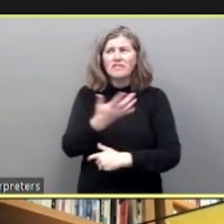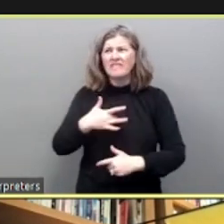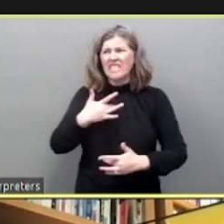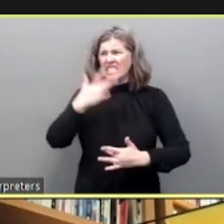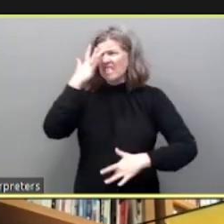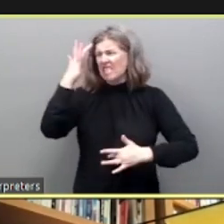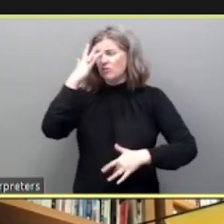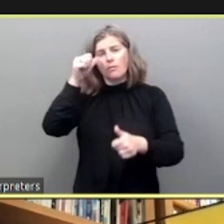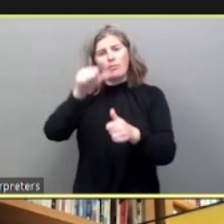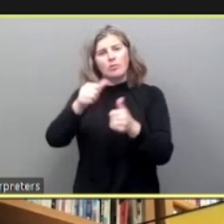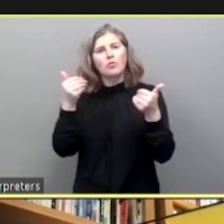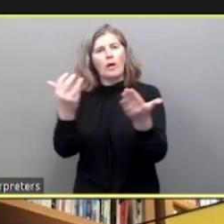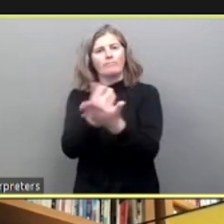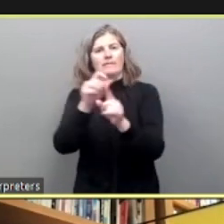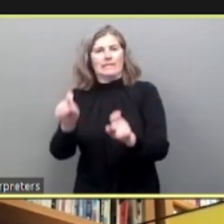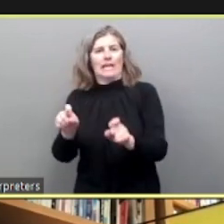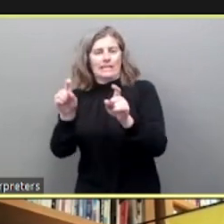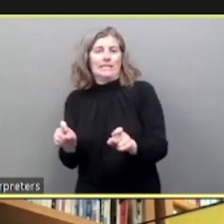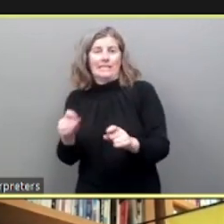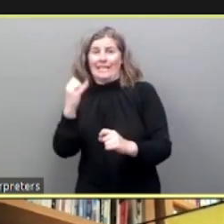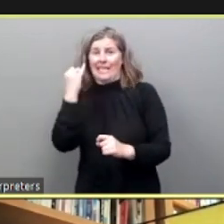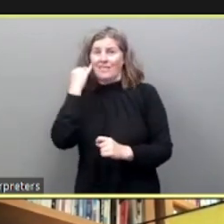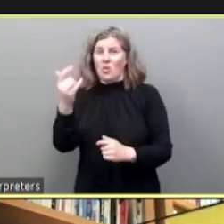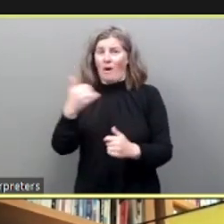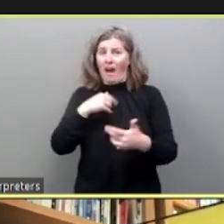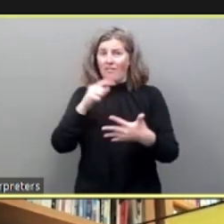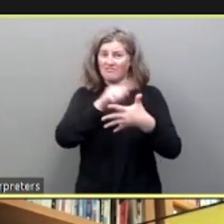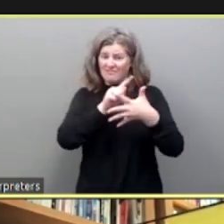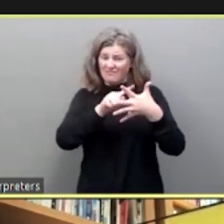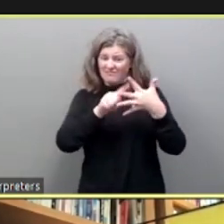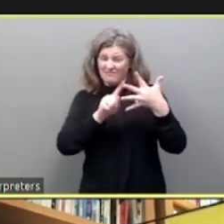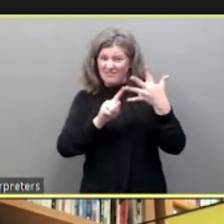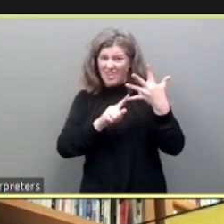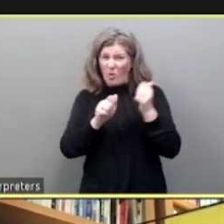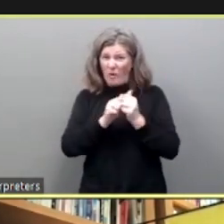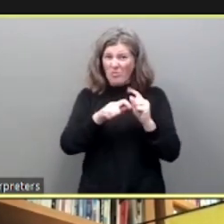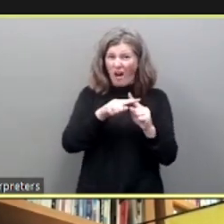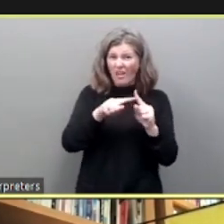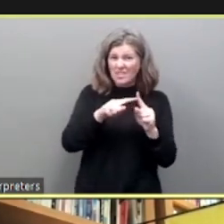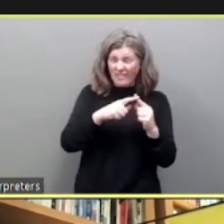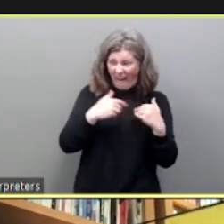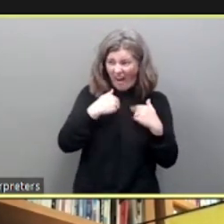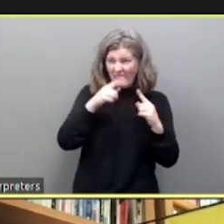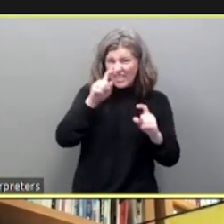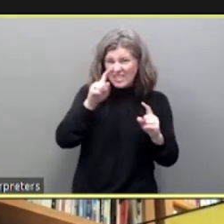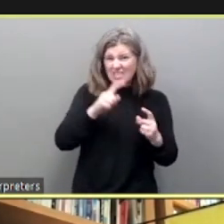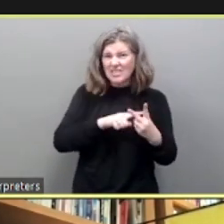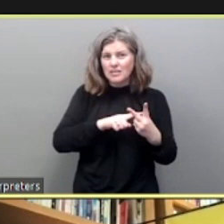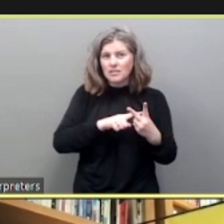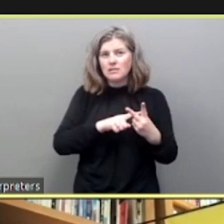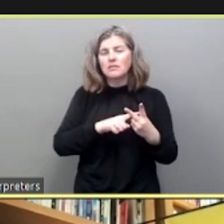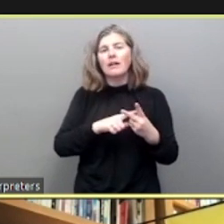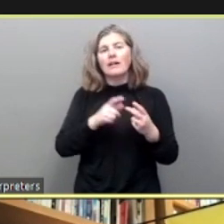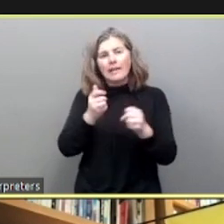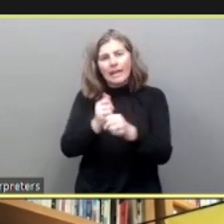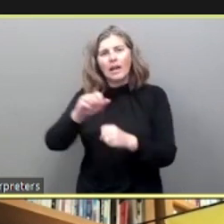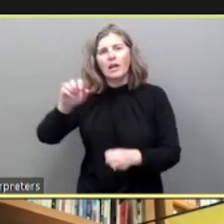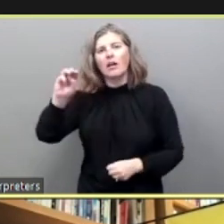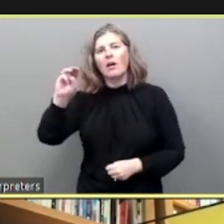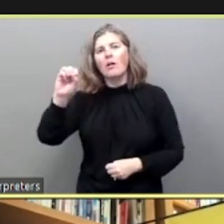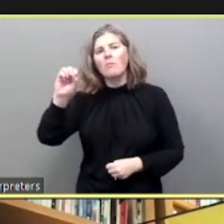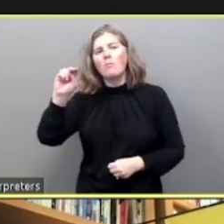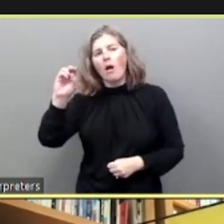get tested. If you have the criteria with a positive test and symptoms, then get monoclonal